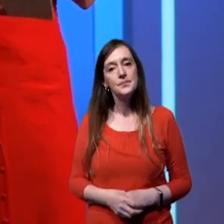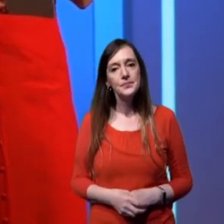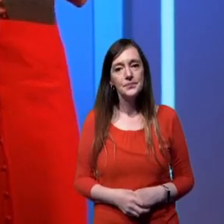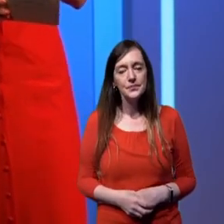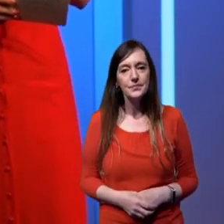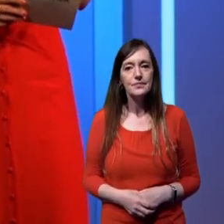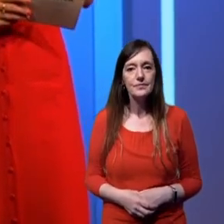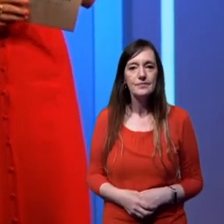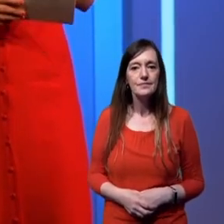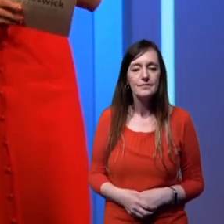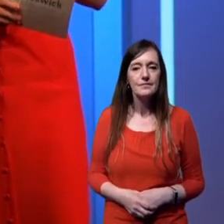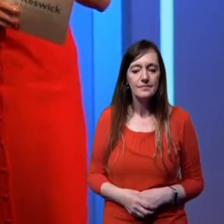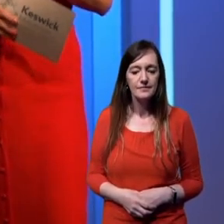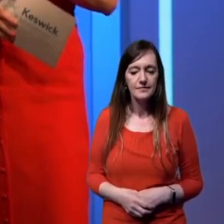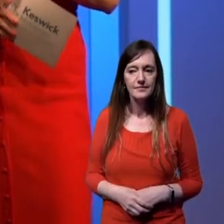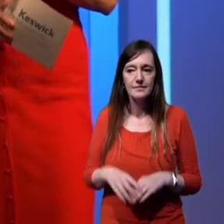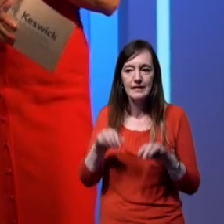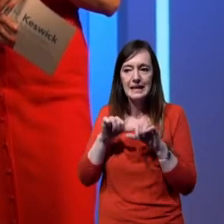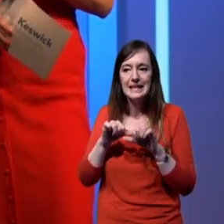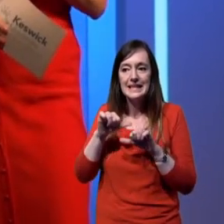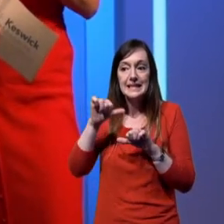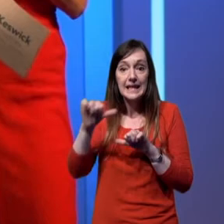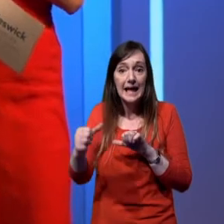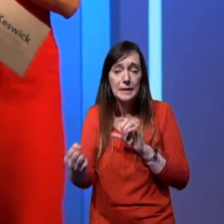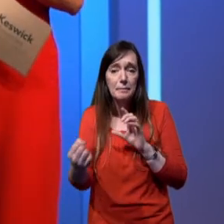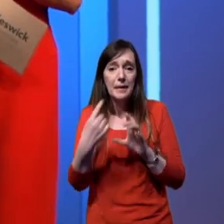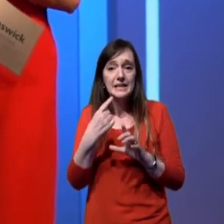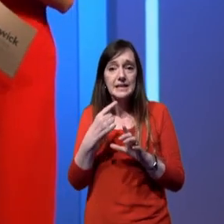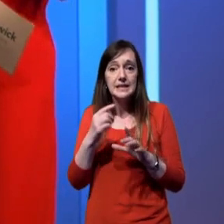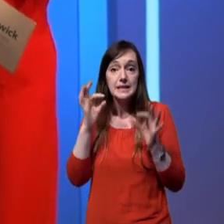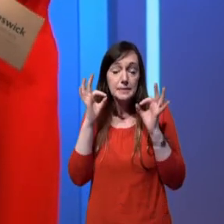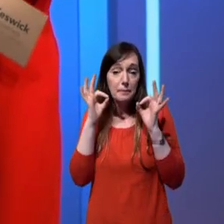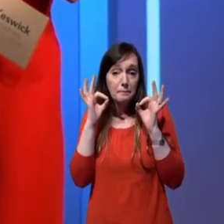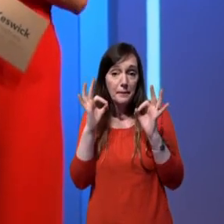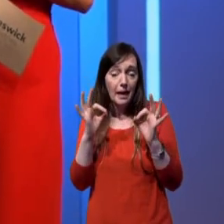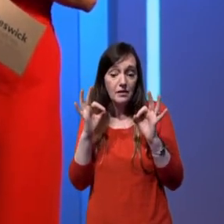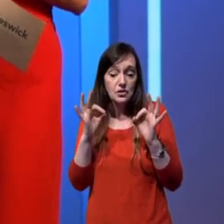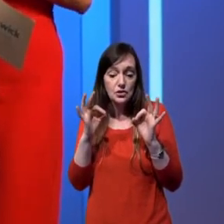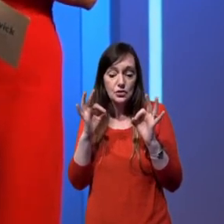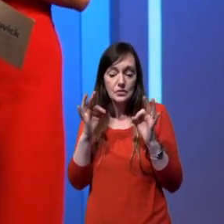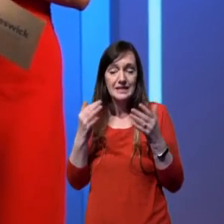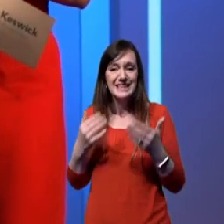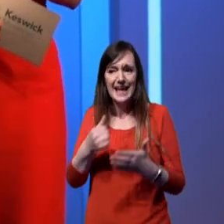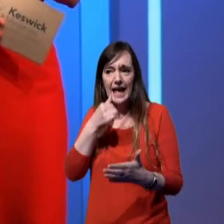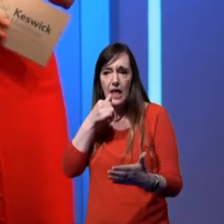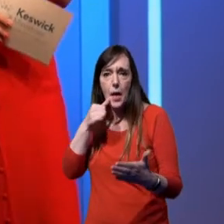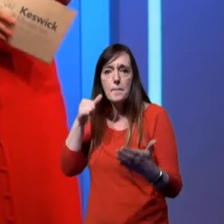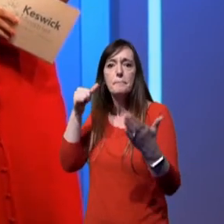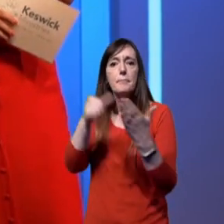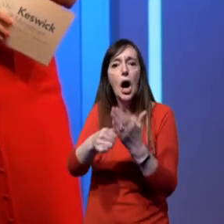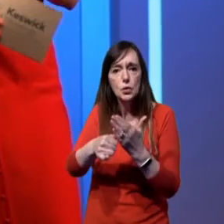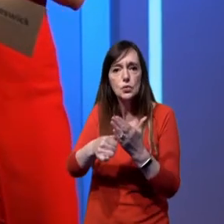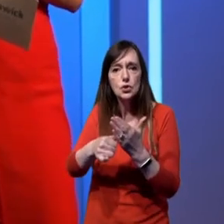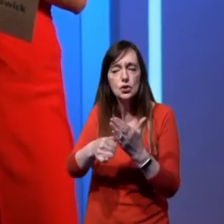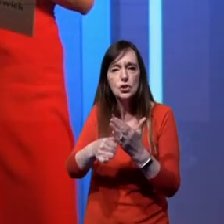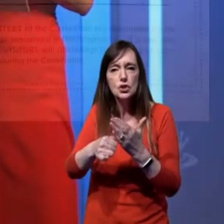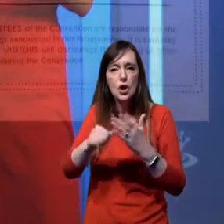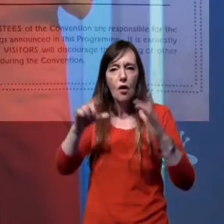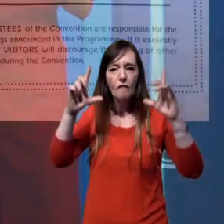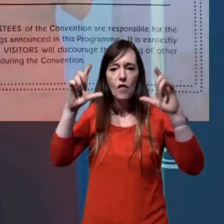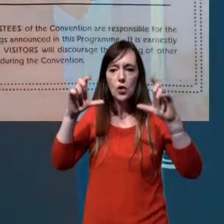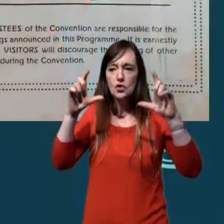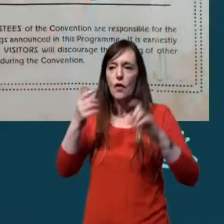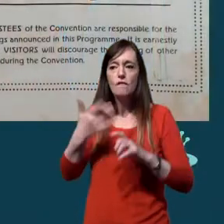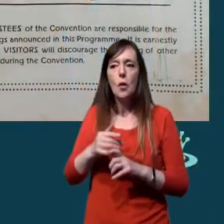And the next one's a particularly special one. Today in the post, we received this photo from the 1933